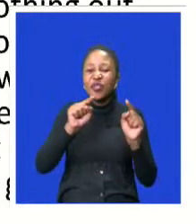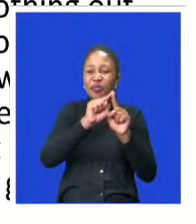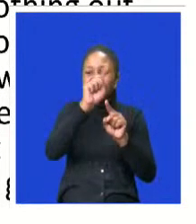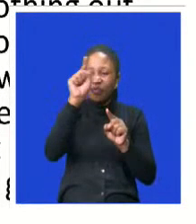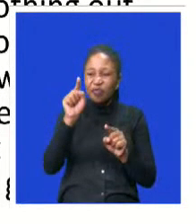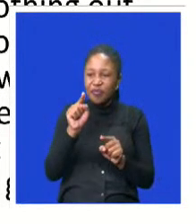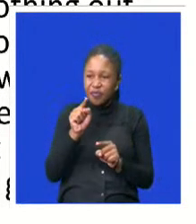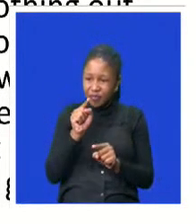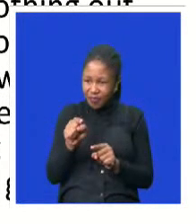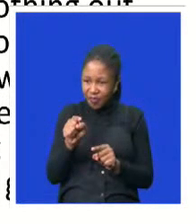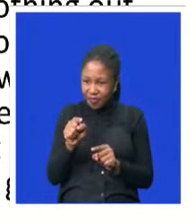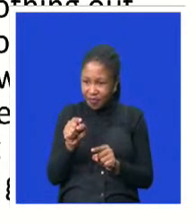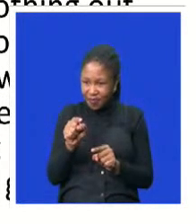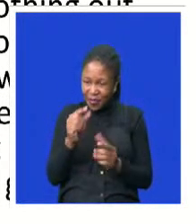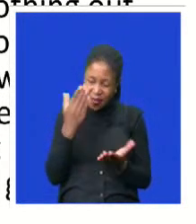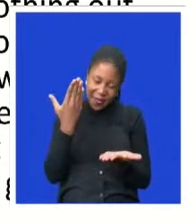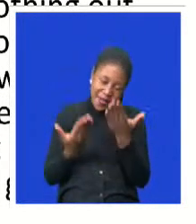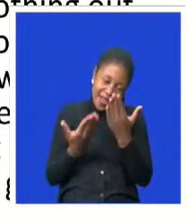So now, dear Lena,